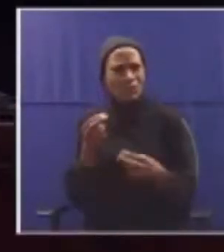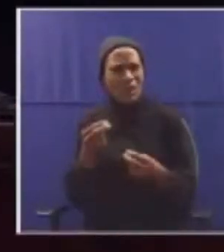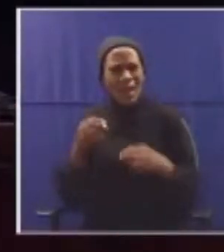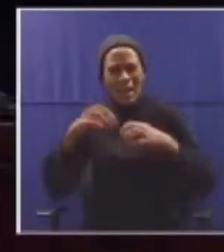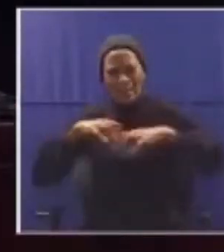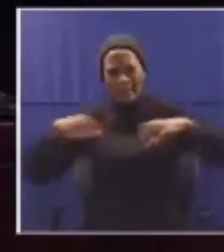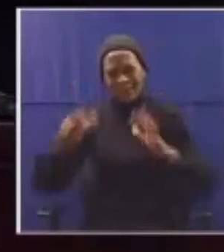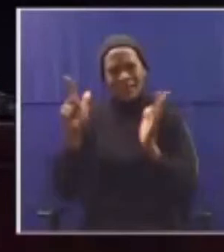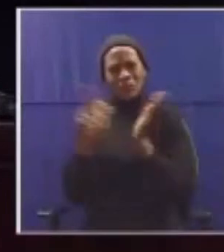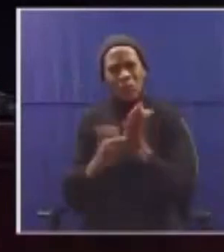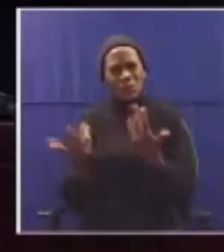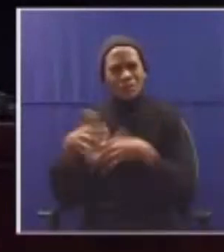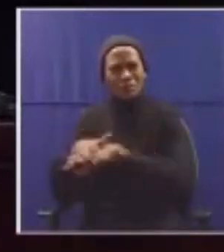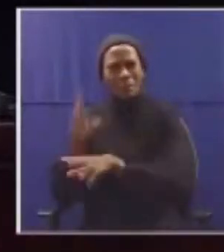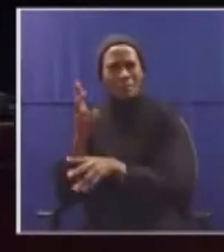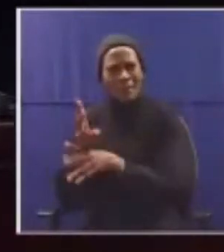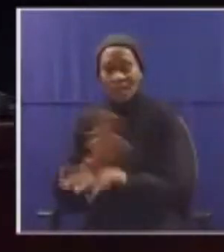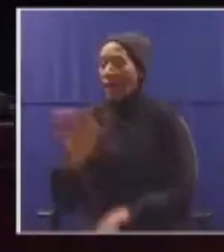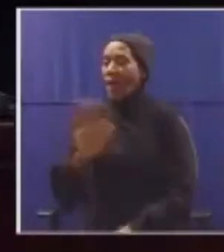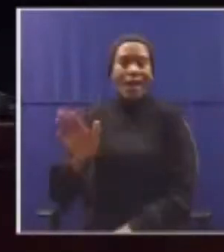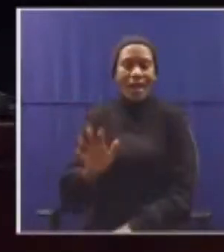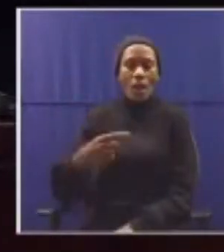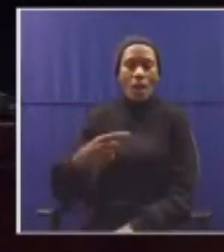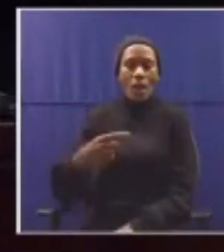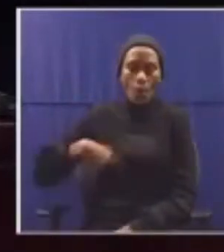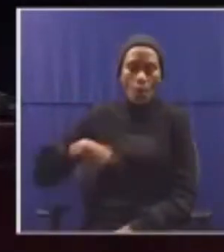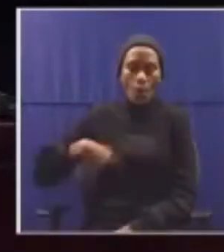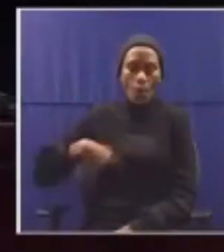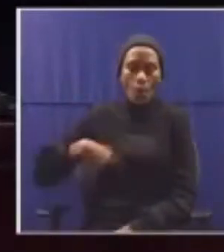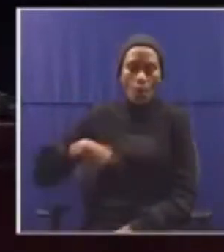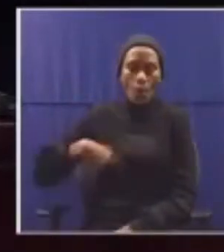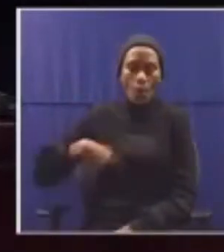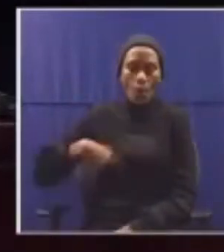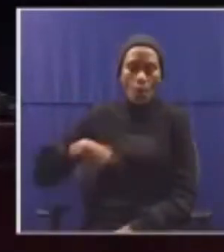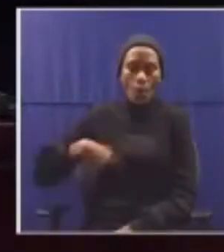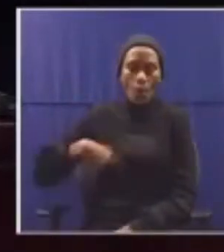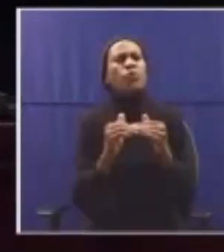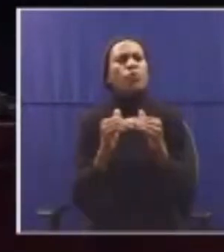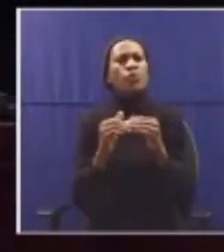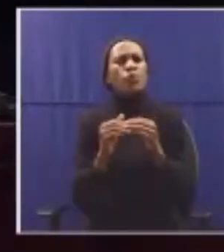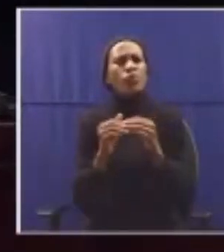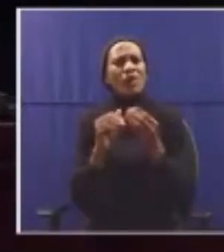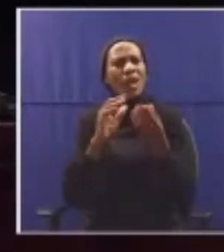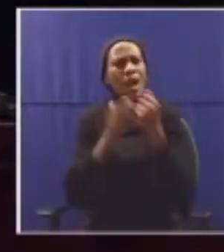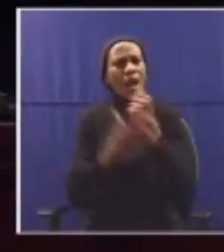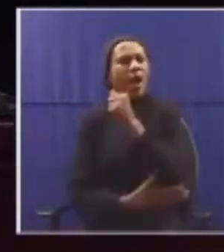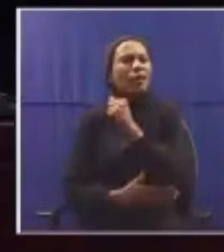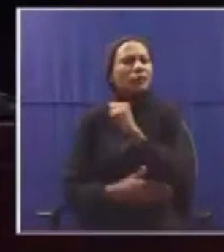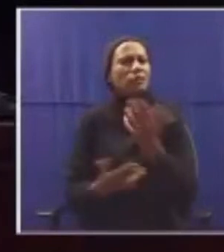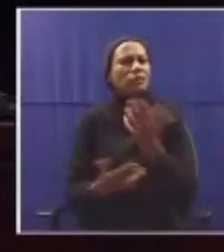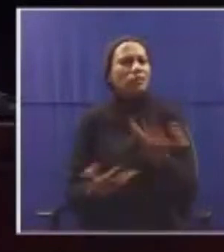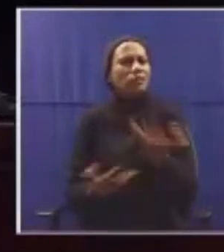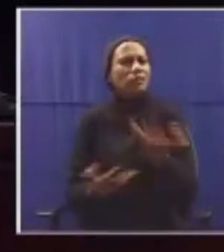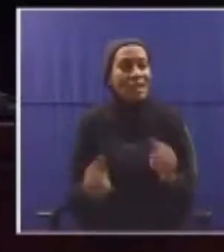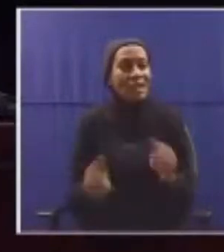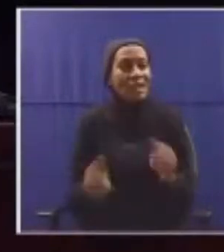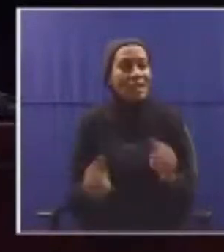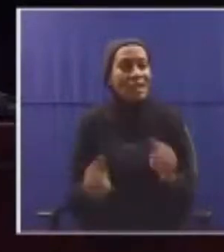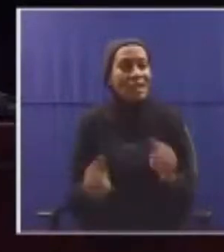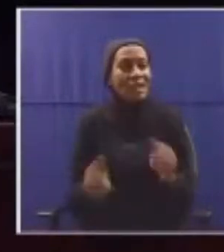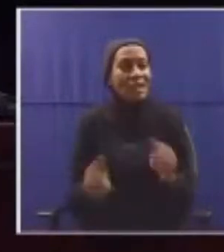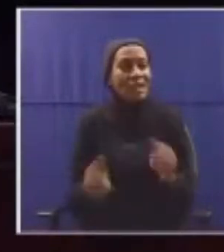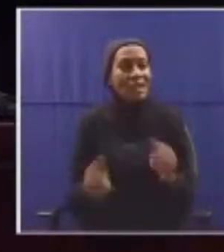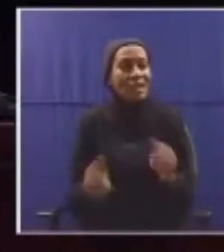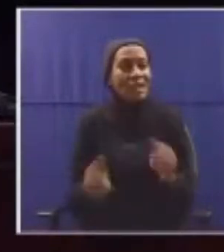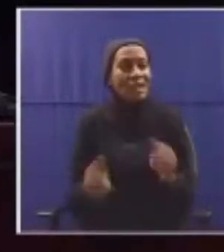apartheid laws. We are a democratic organization. We run a democratic country. The system of